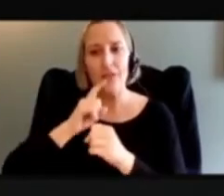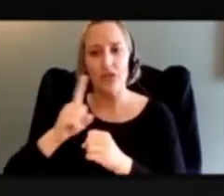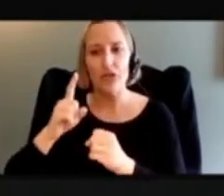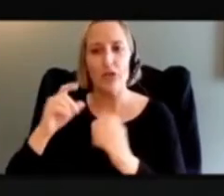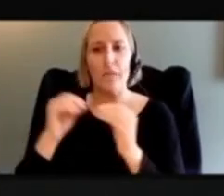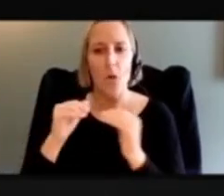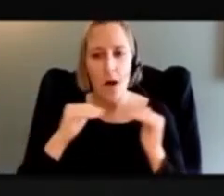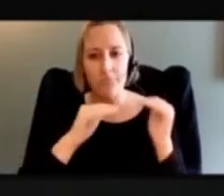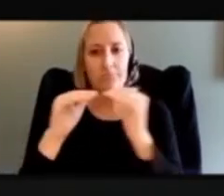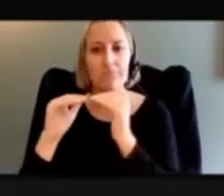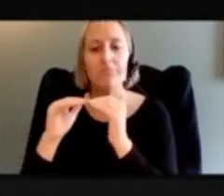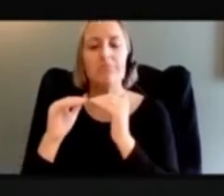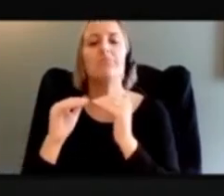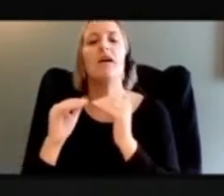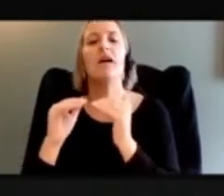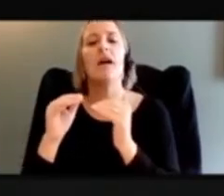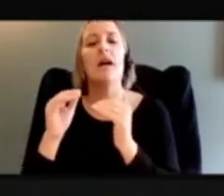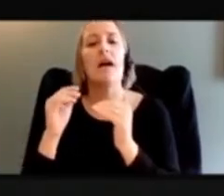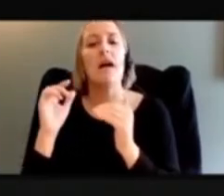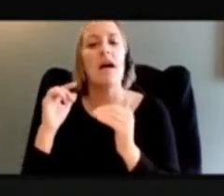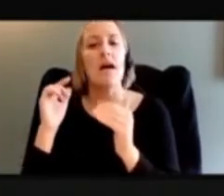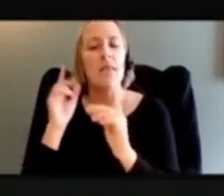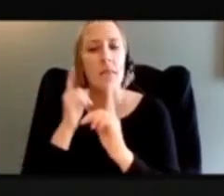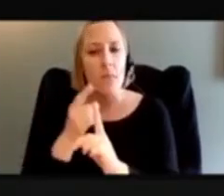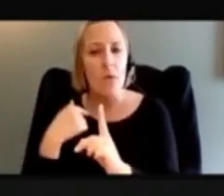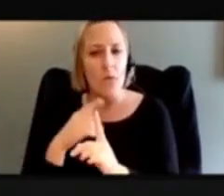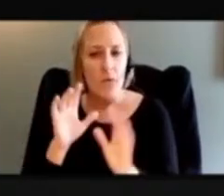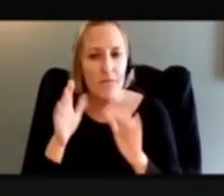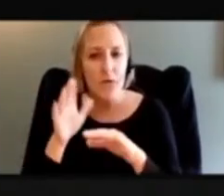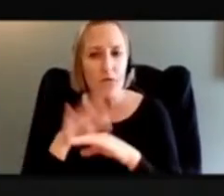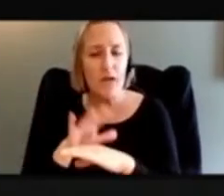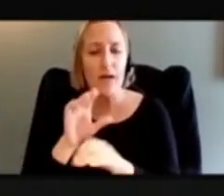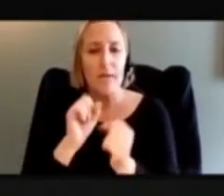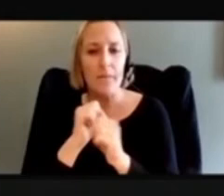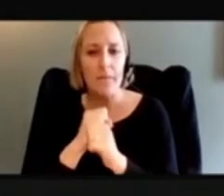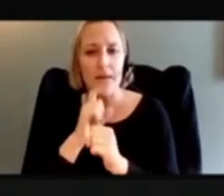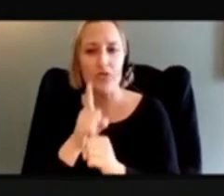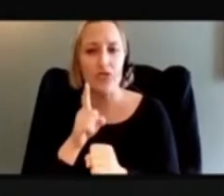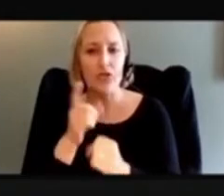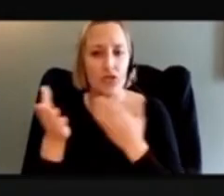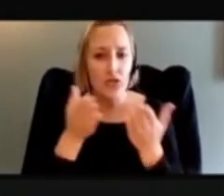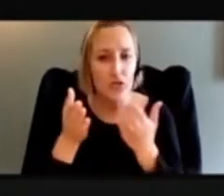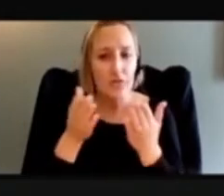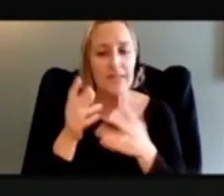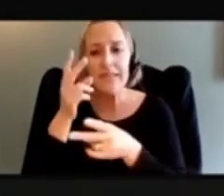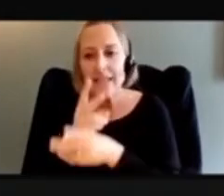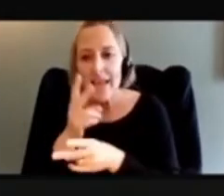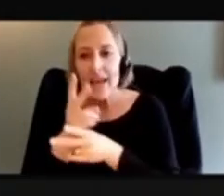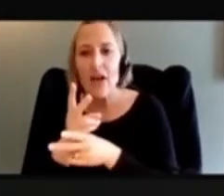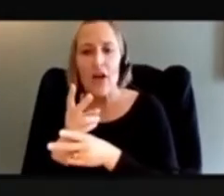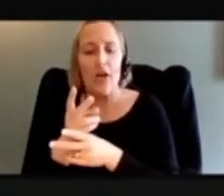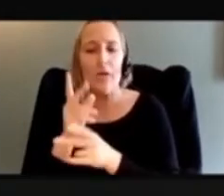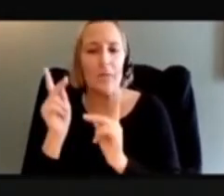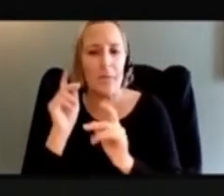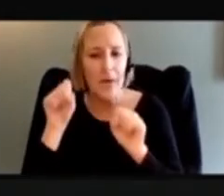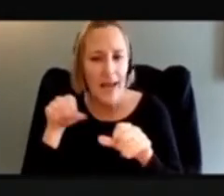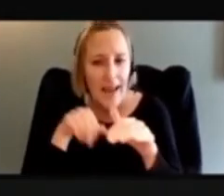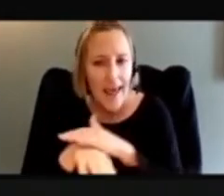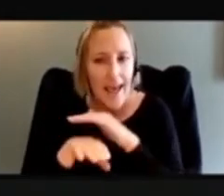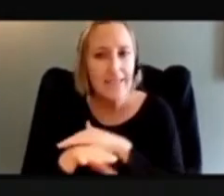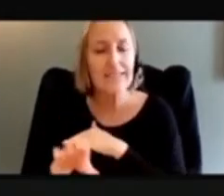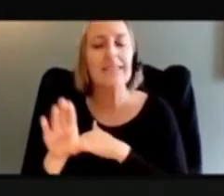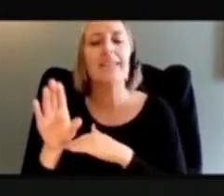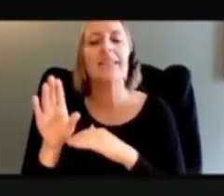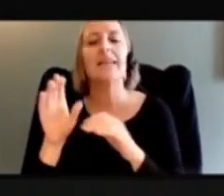making information, making services, making care accessible. And it's that accessibility and the